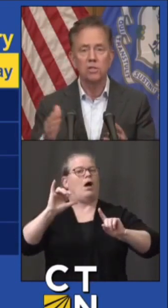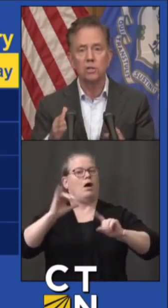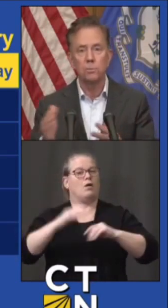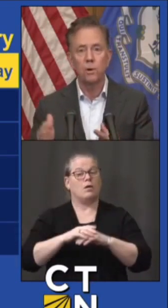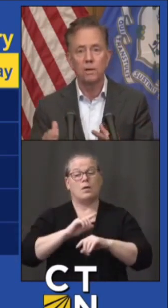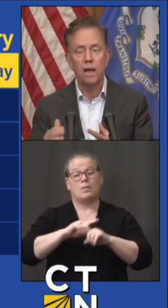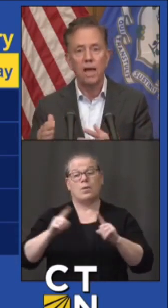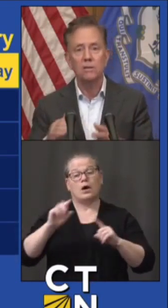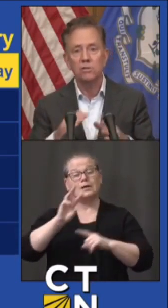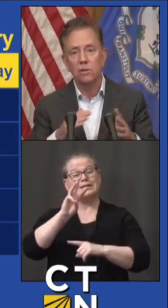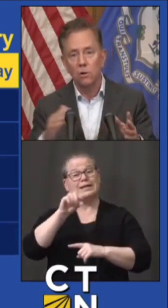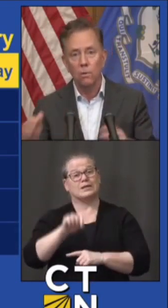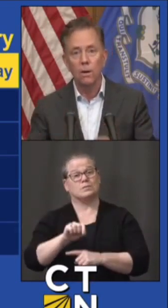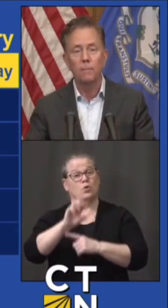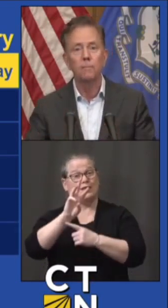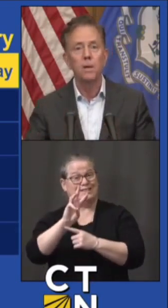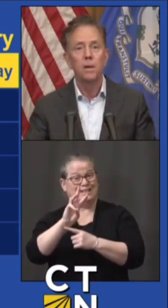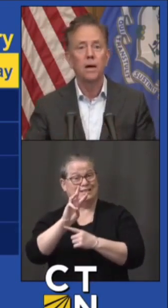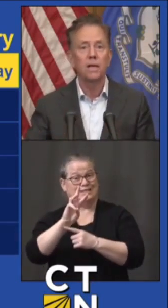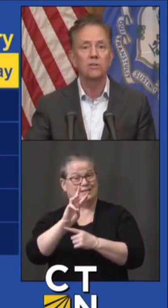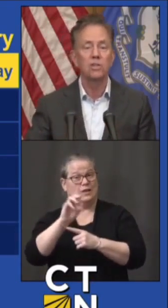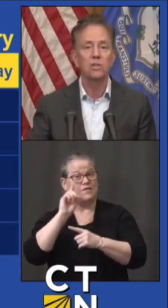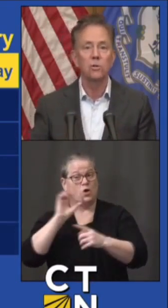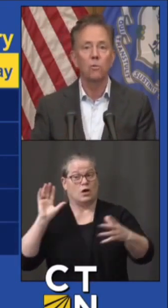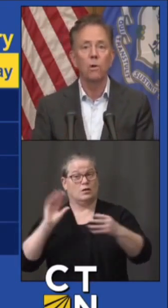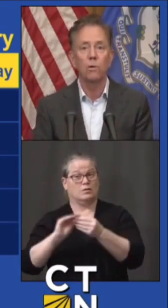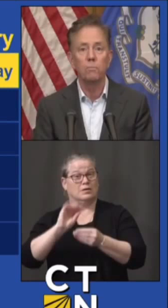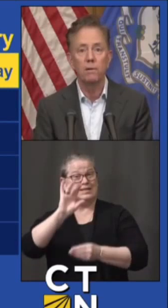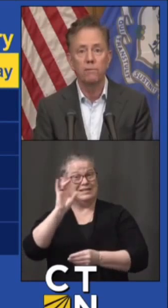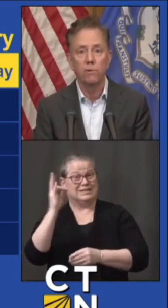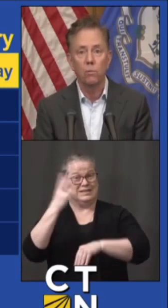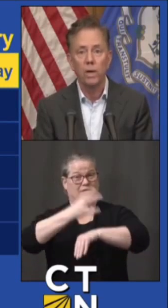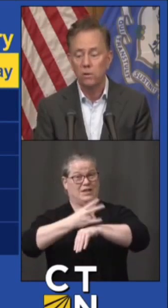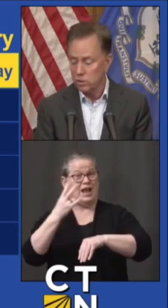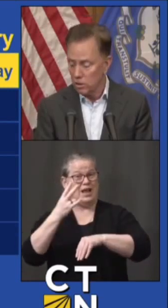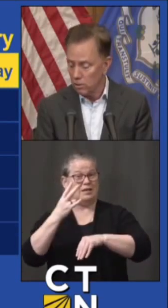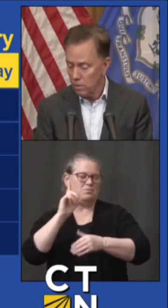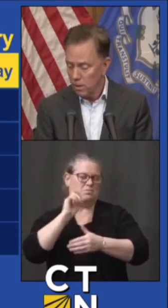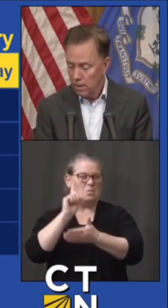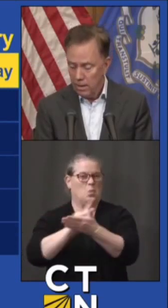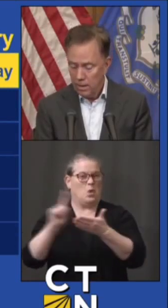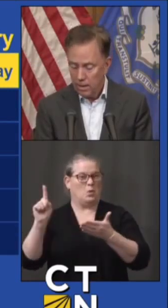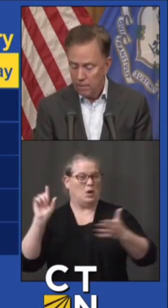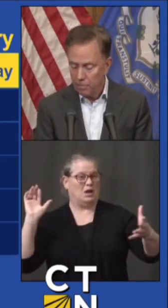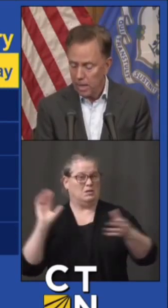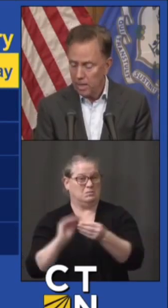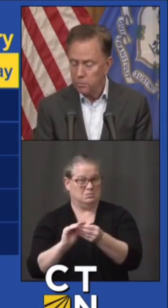average 6.8, so I think you see sort of where we've been for a week or so.